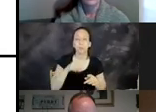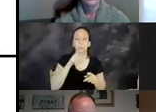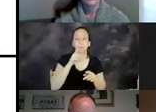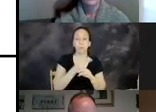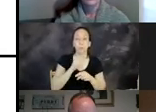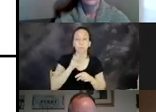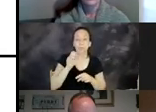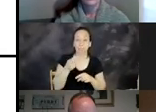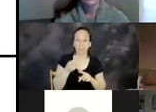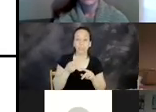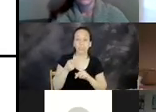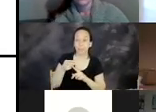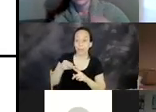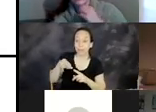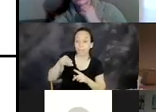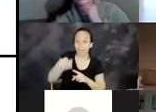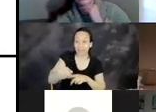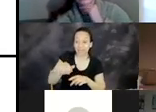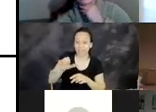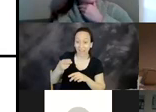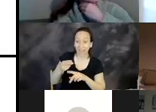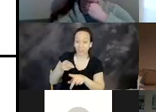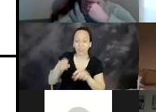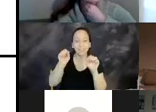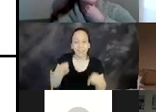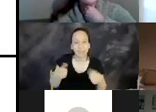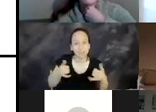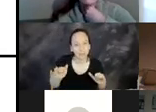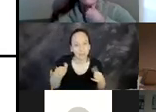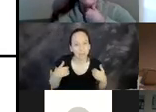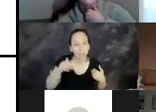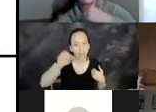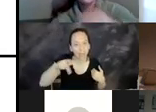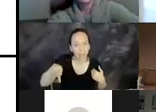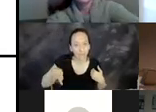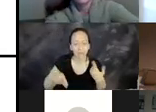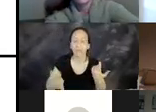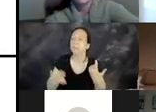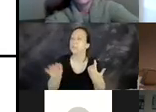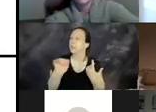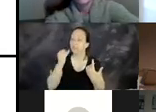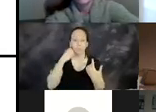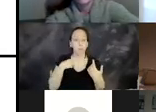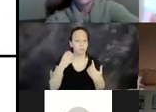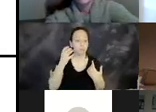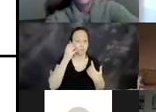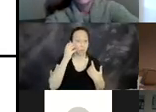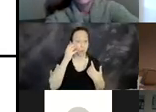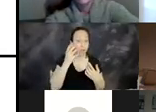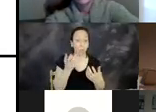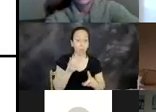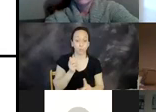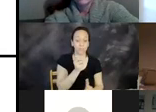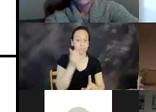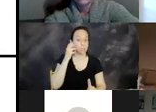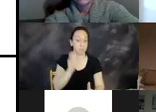access that app. And so, for example, if an individual wants to use their smartphone to tap, but they don't have a credit